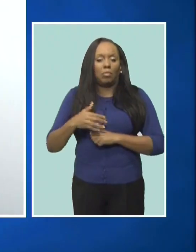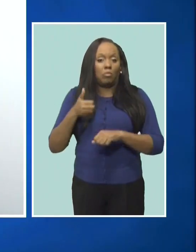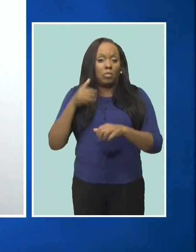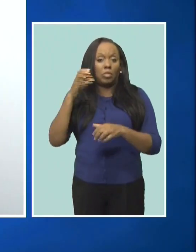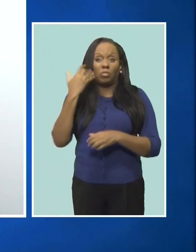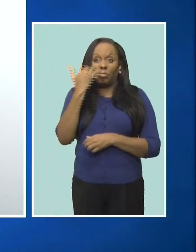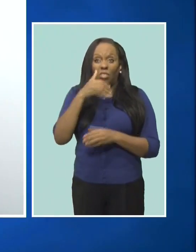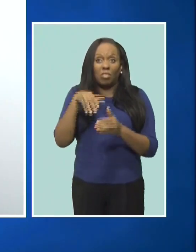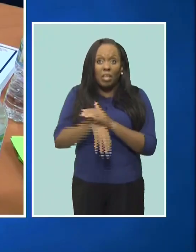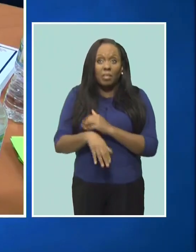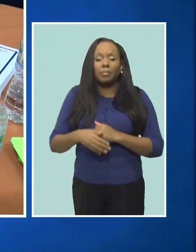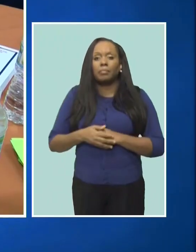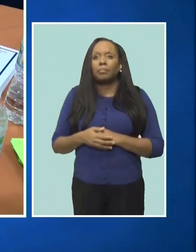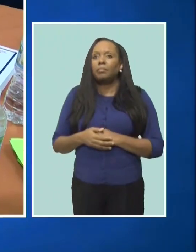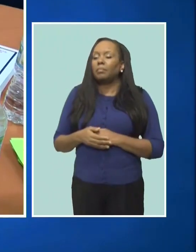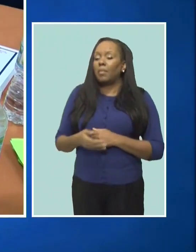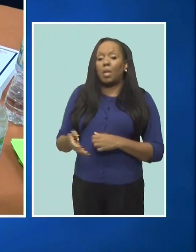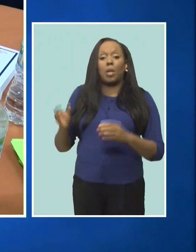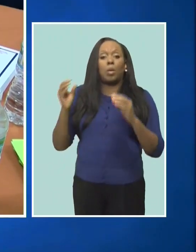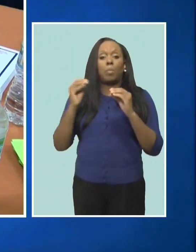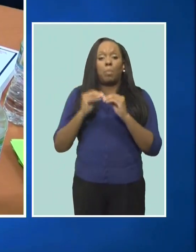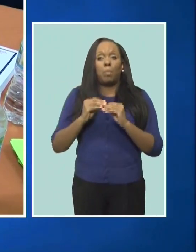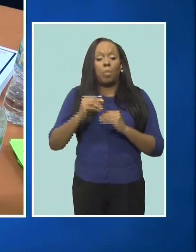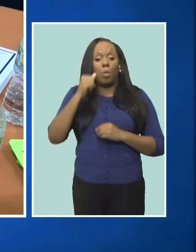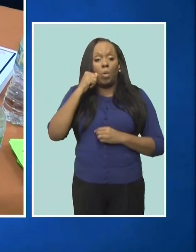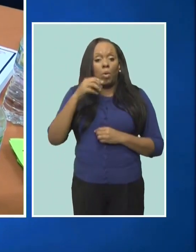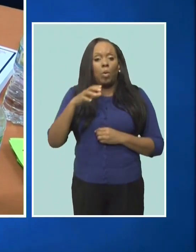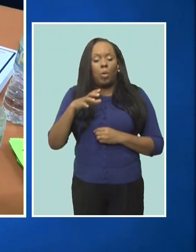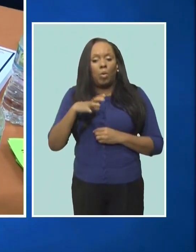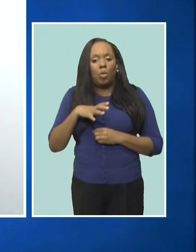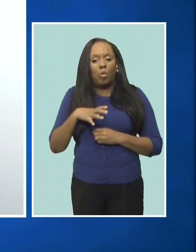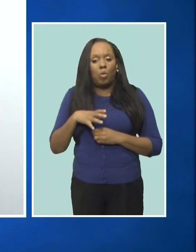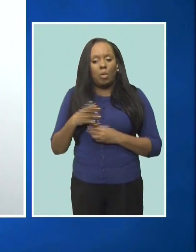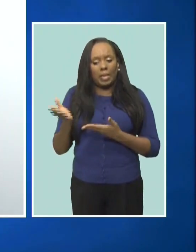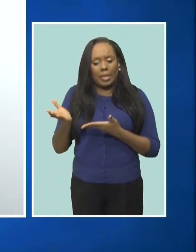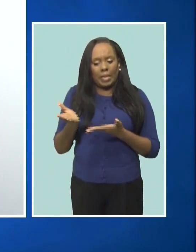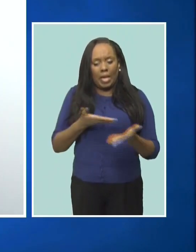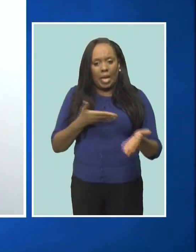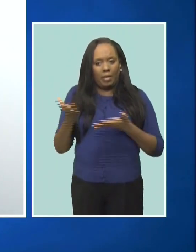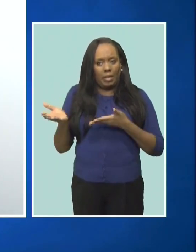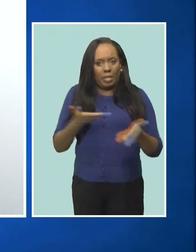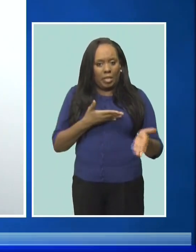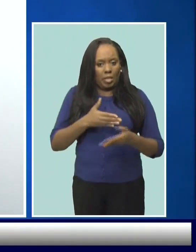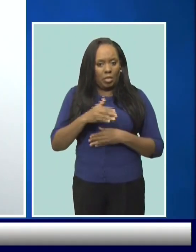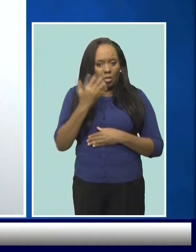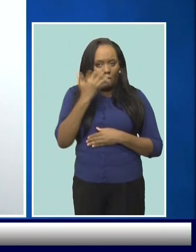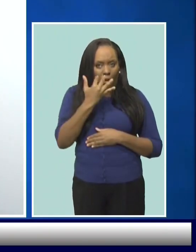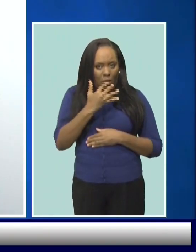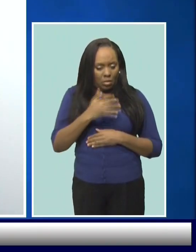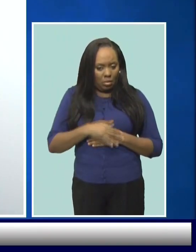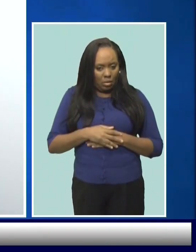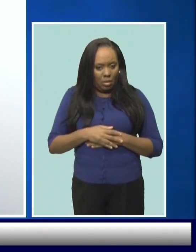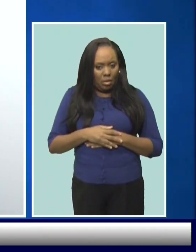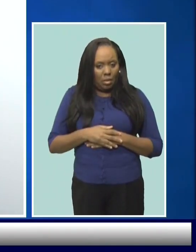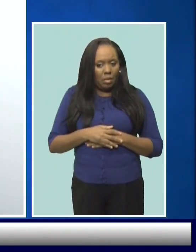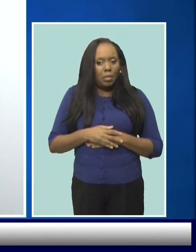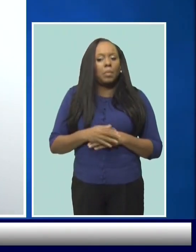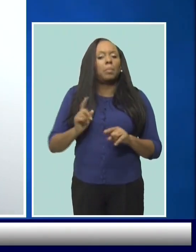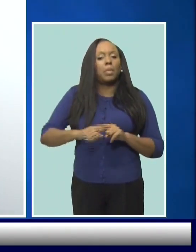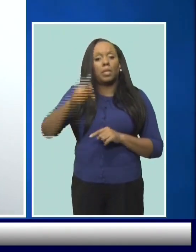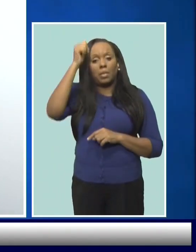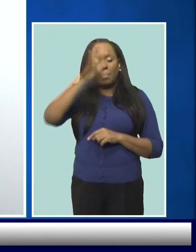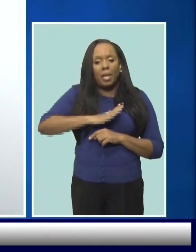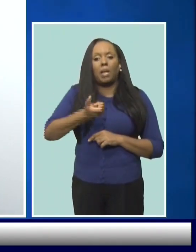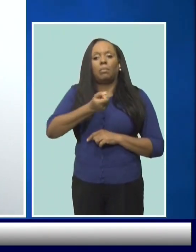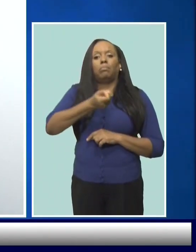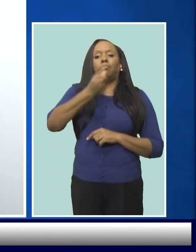that more women are involved in trafficking of drugs, period. Women, but we are concerned especially about young males using